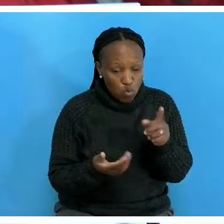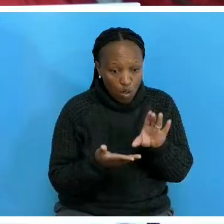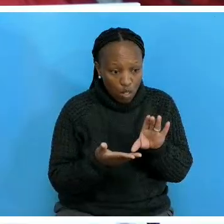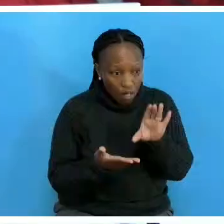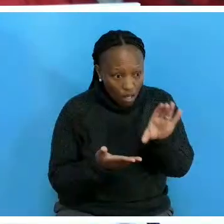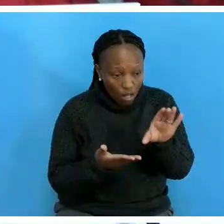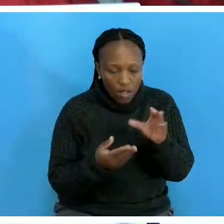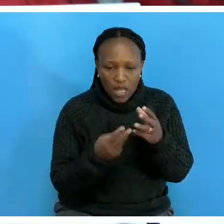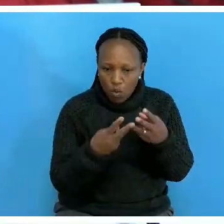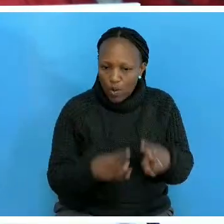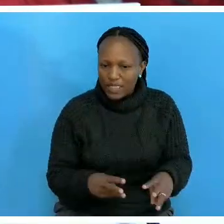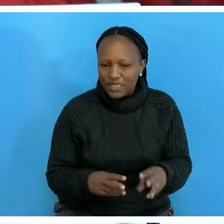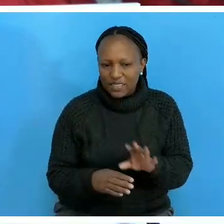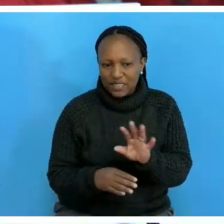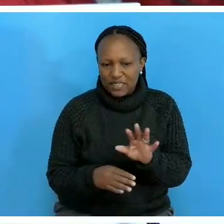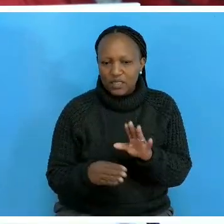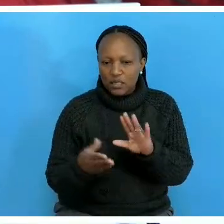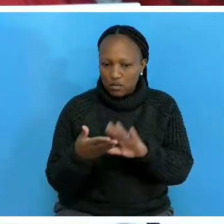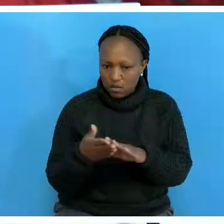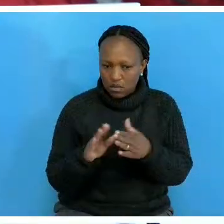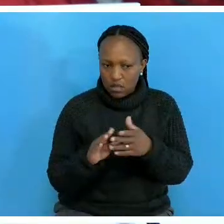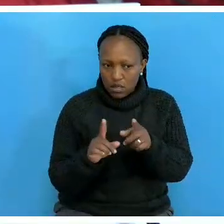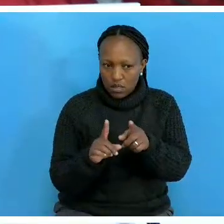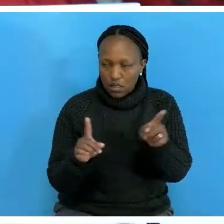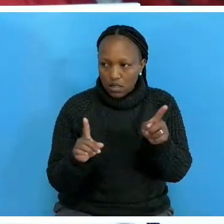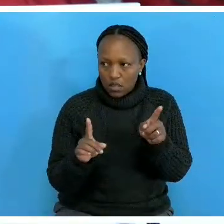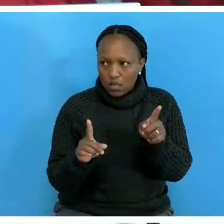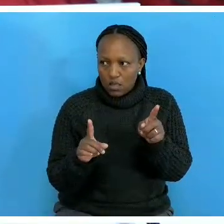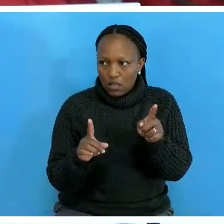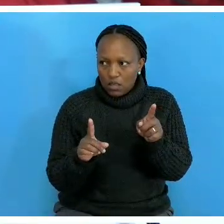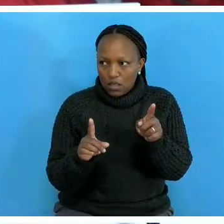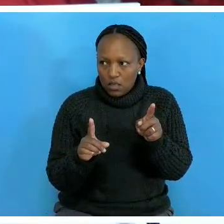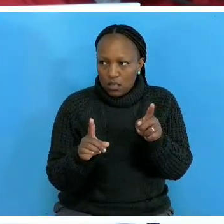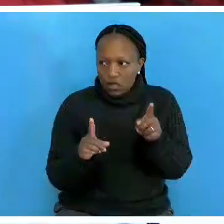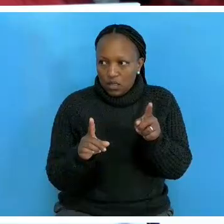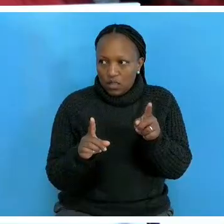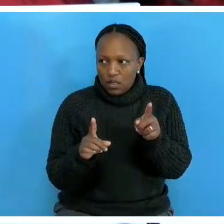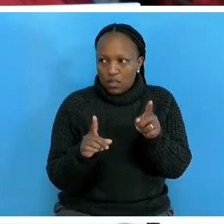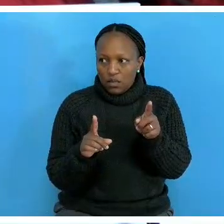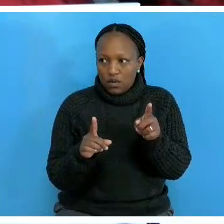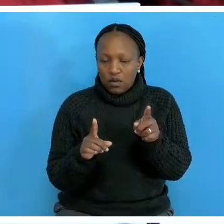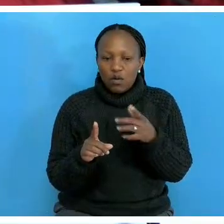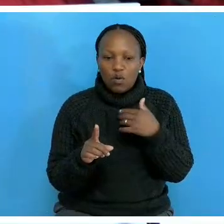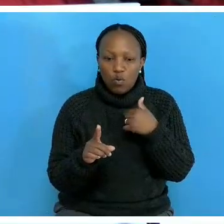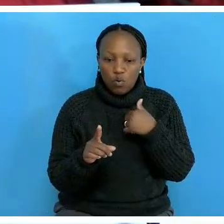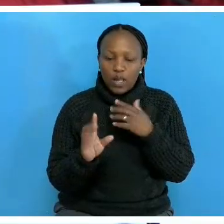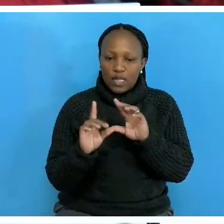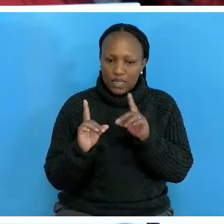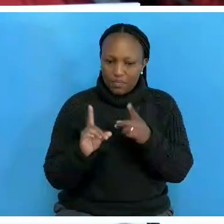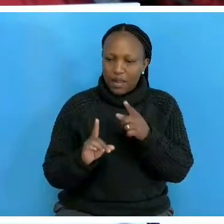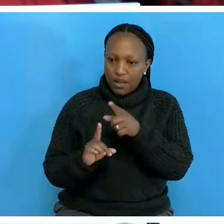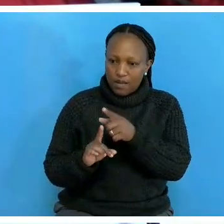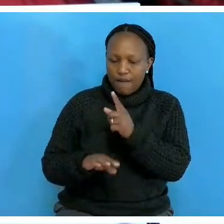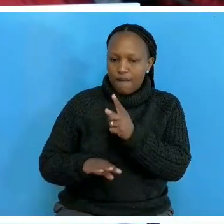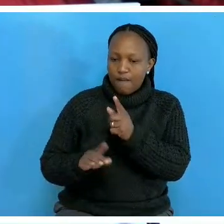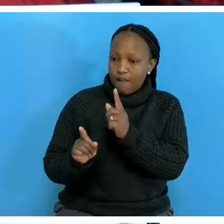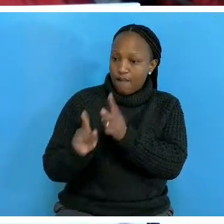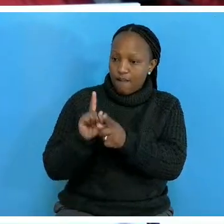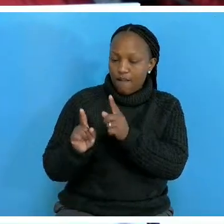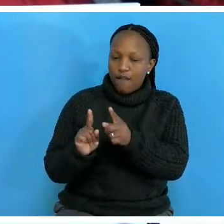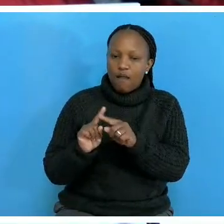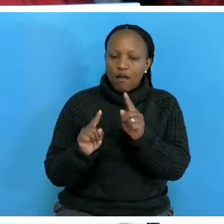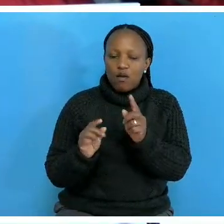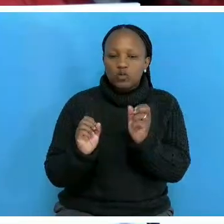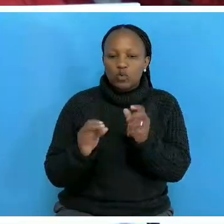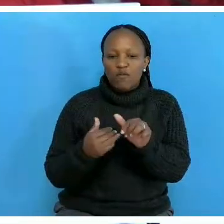that. To the community, please note, we will keep the department accountable. In the next 12 months,